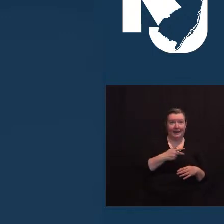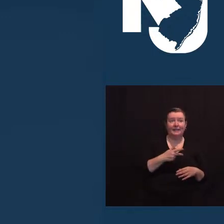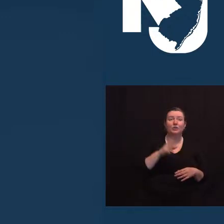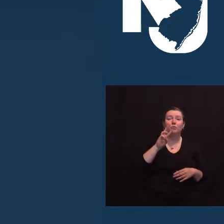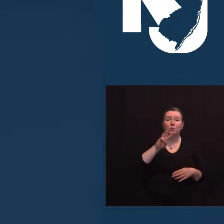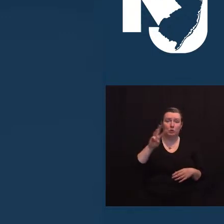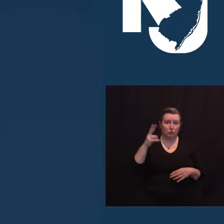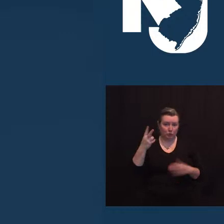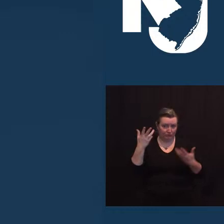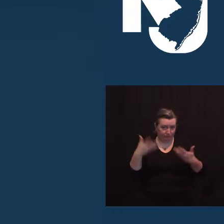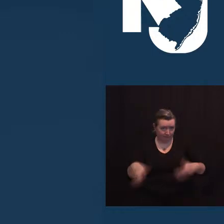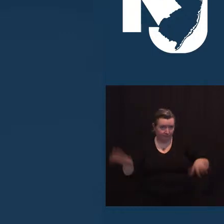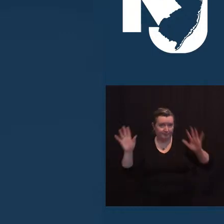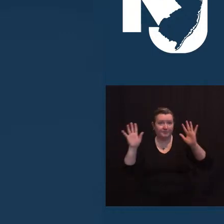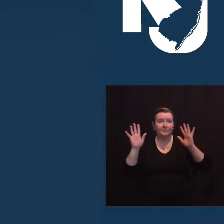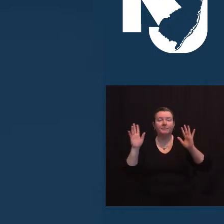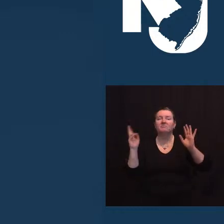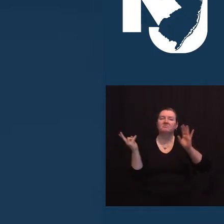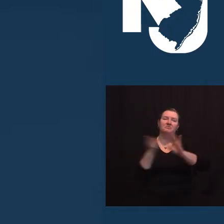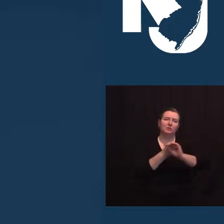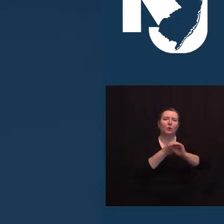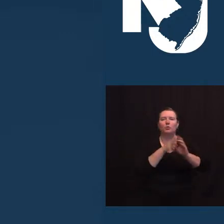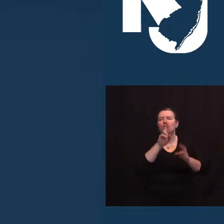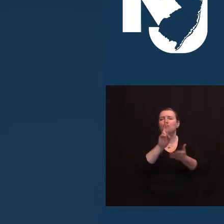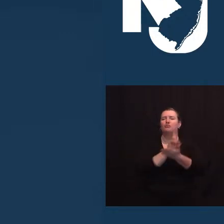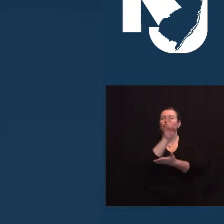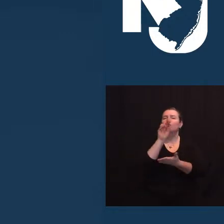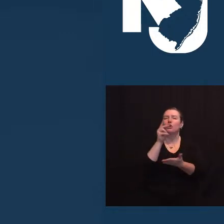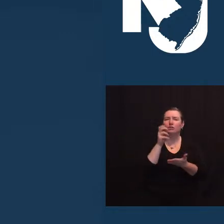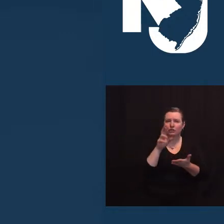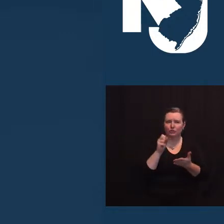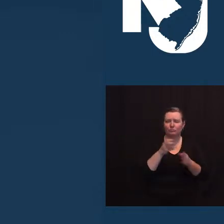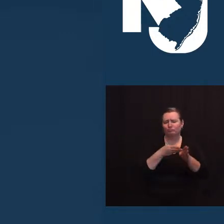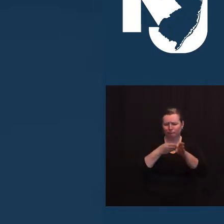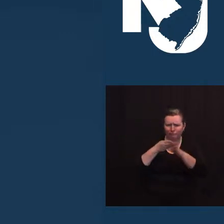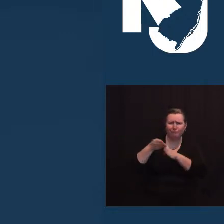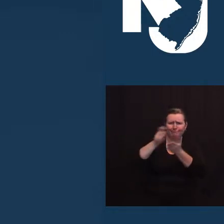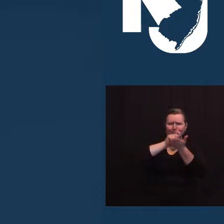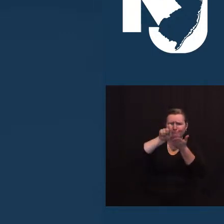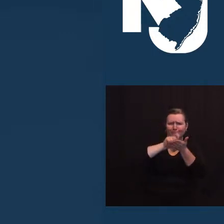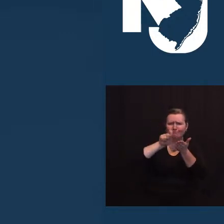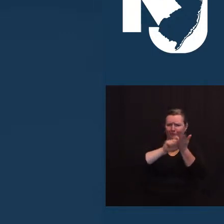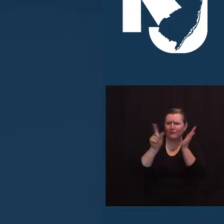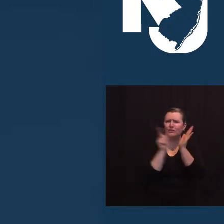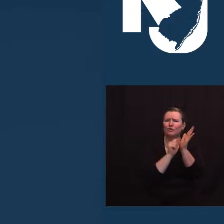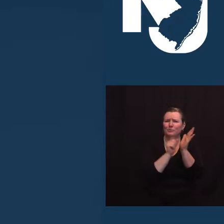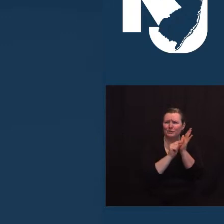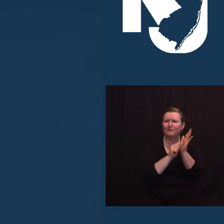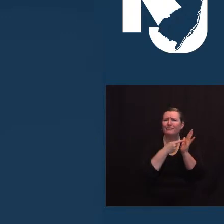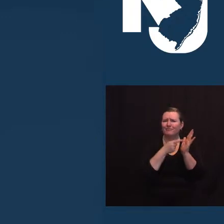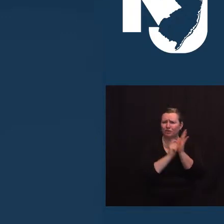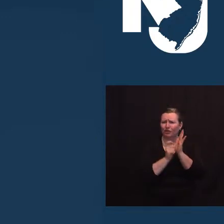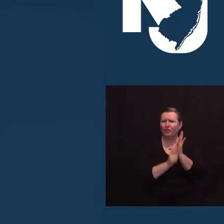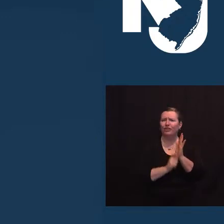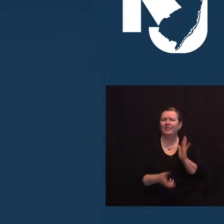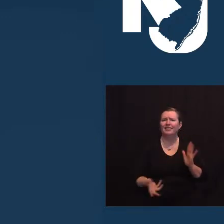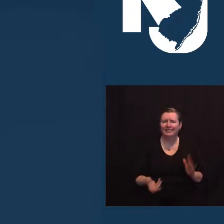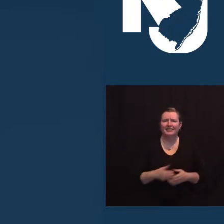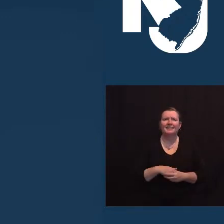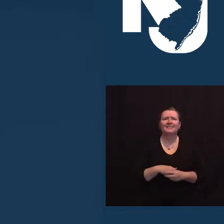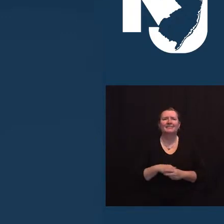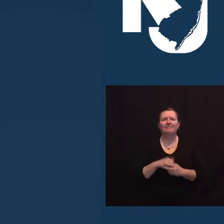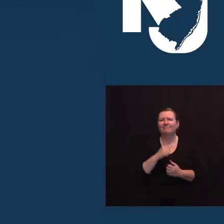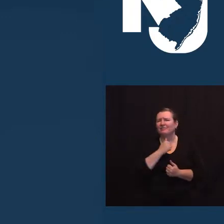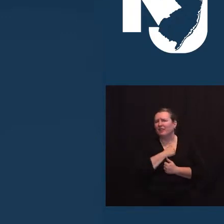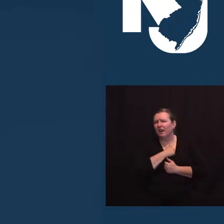pursue a degree in, you guessed it, journalism. Bob had a love of theater, appearing on a CBS radio